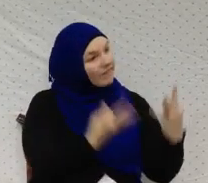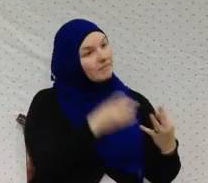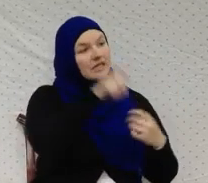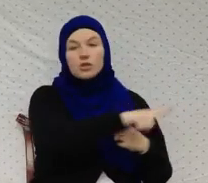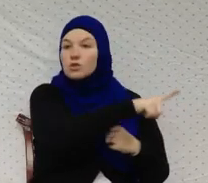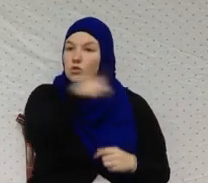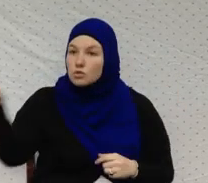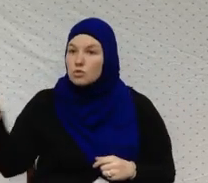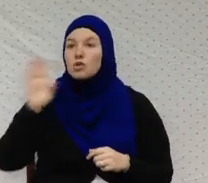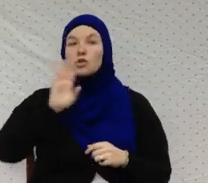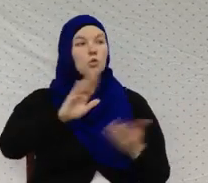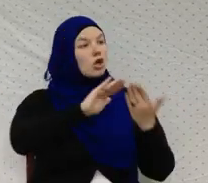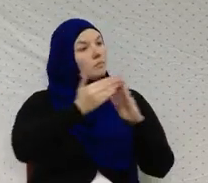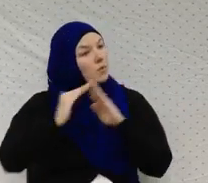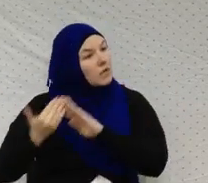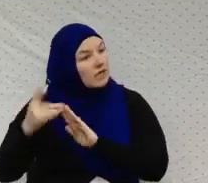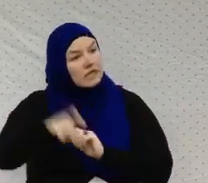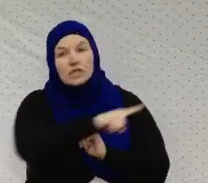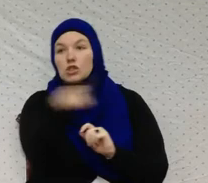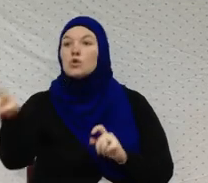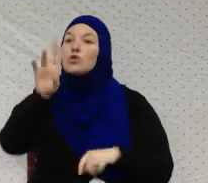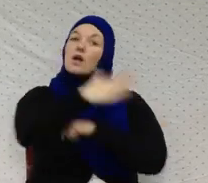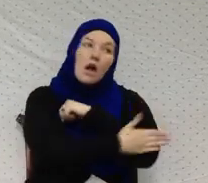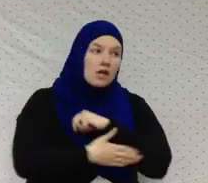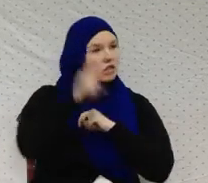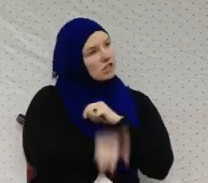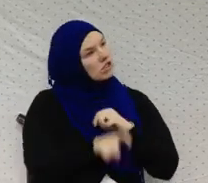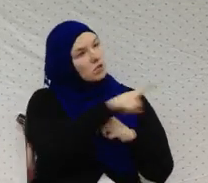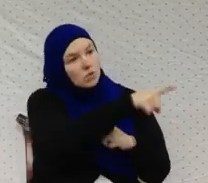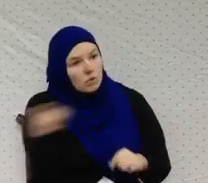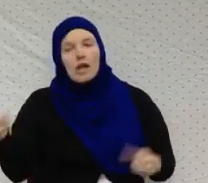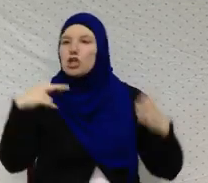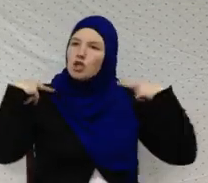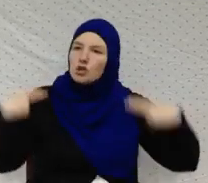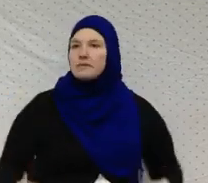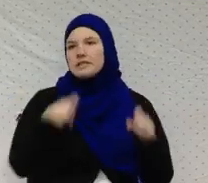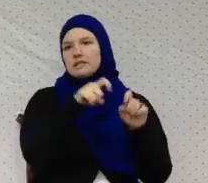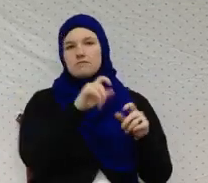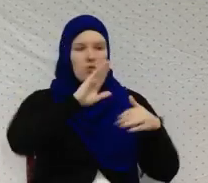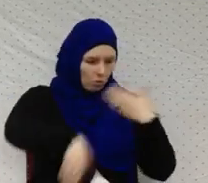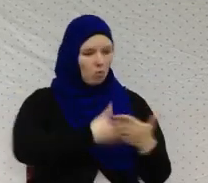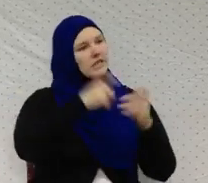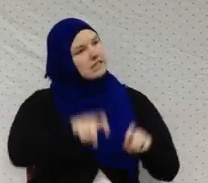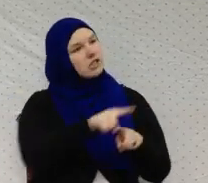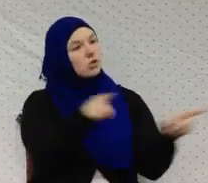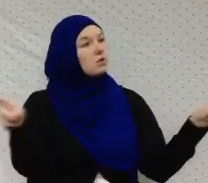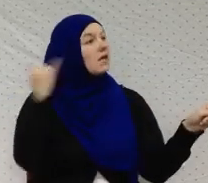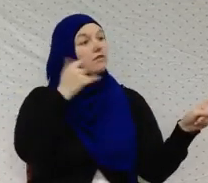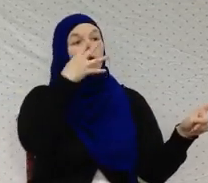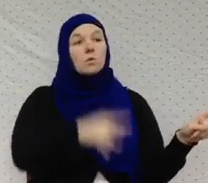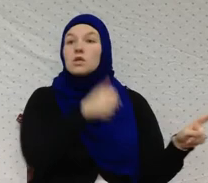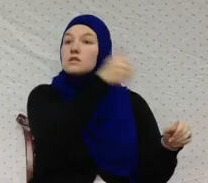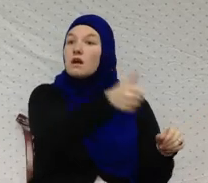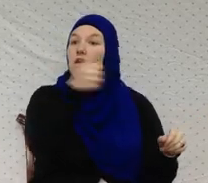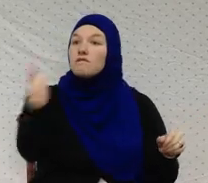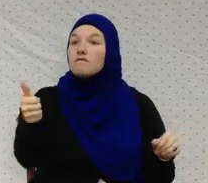you, your community needs you, your nation needs you, humanity needs you, and if you ignore